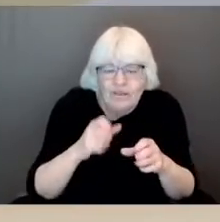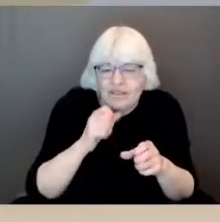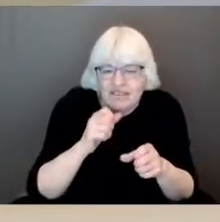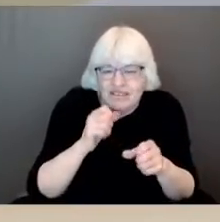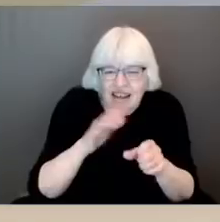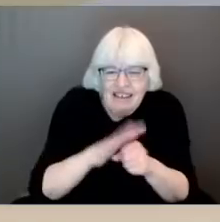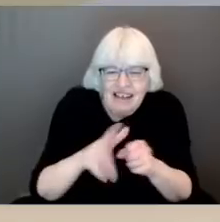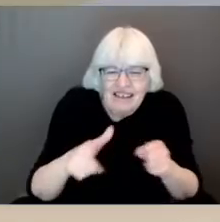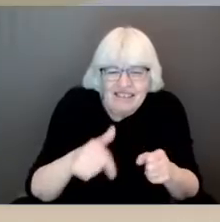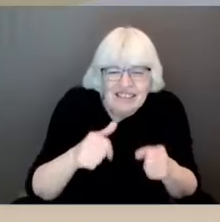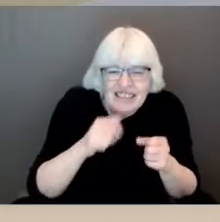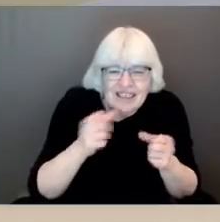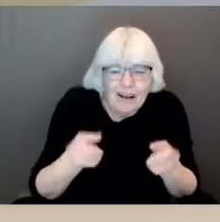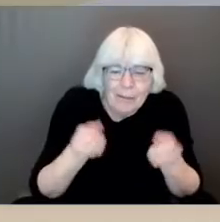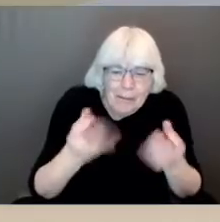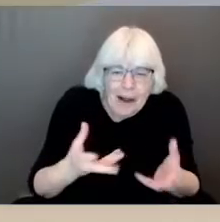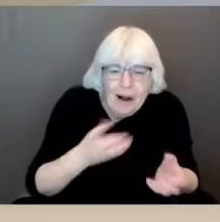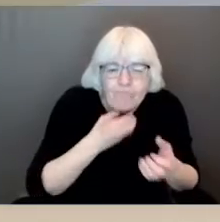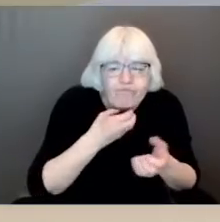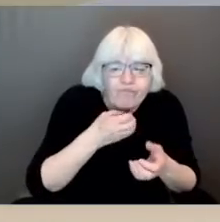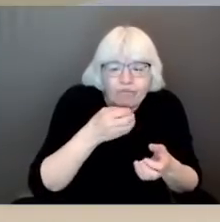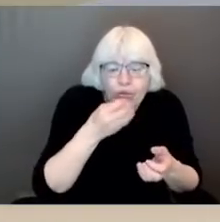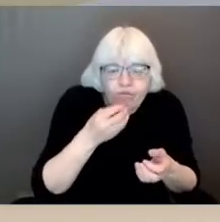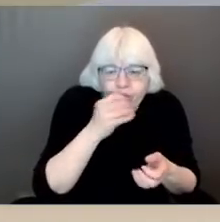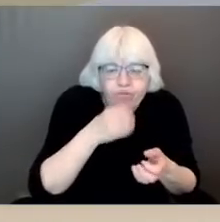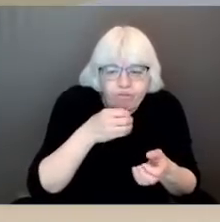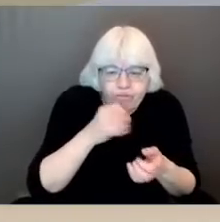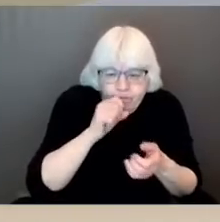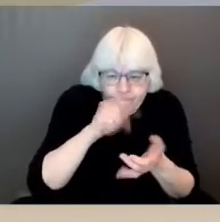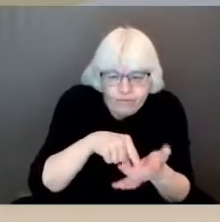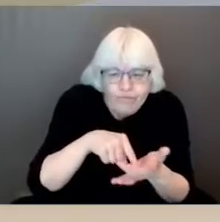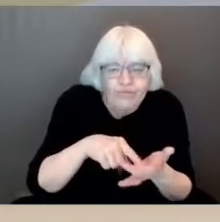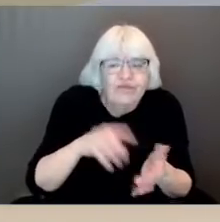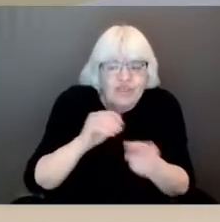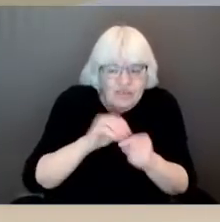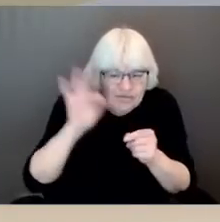have been used on occasion if we need to.